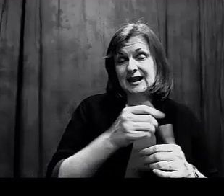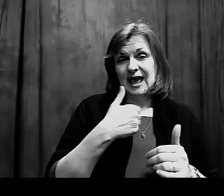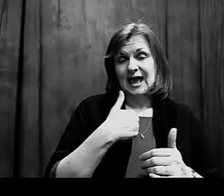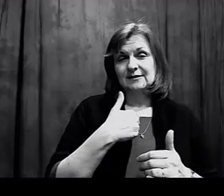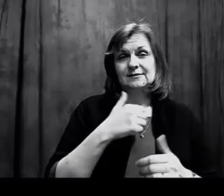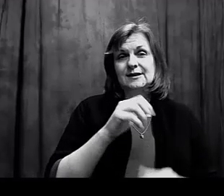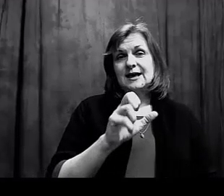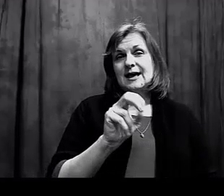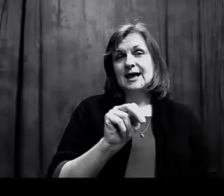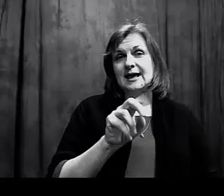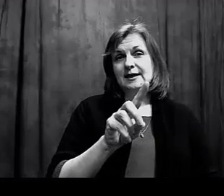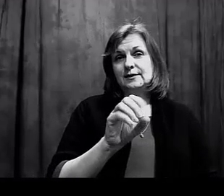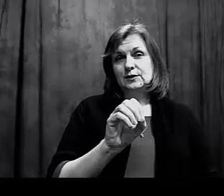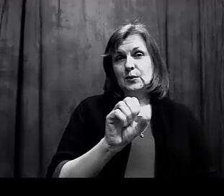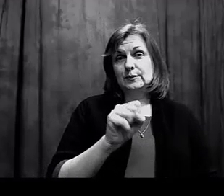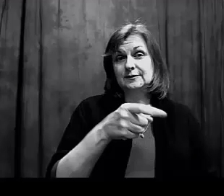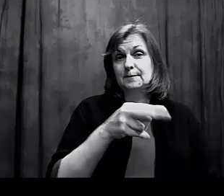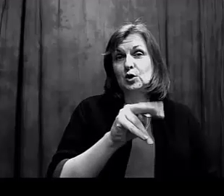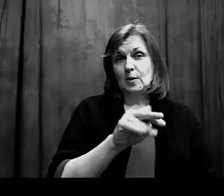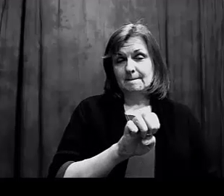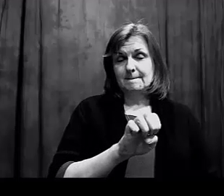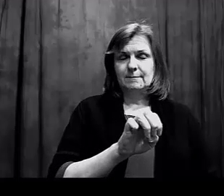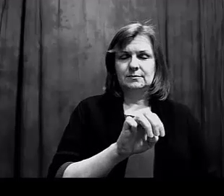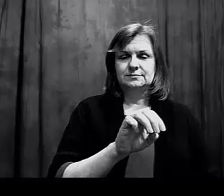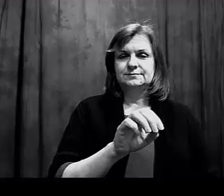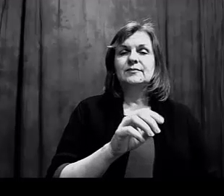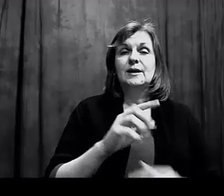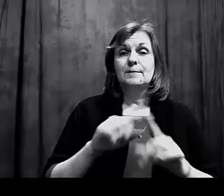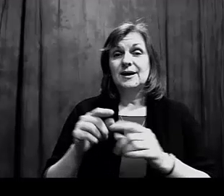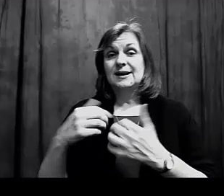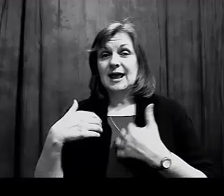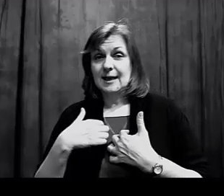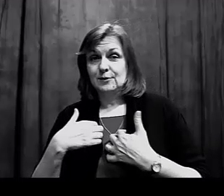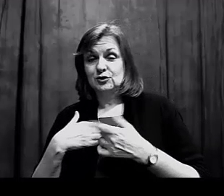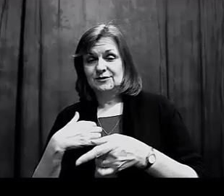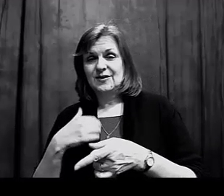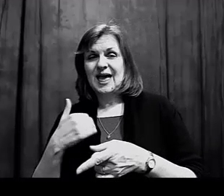plants, we called this yolk sac endosperm,